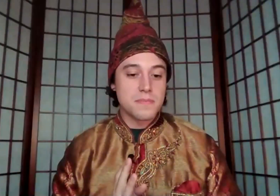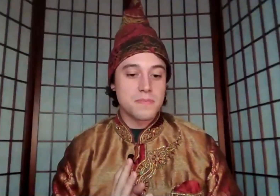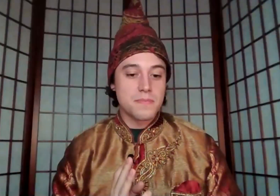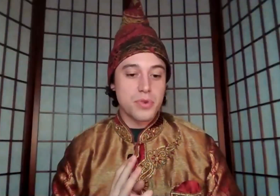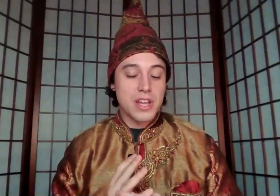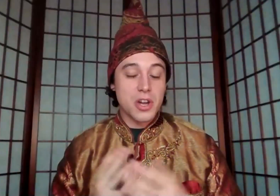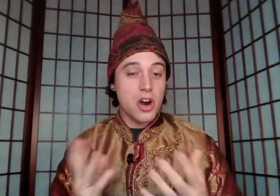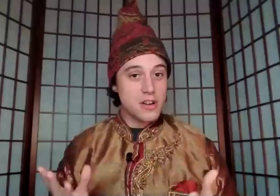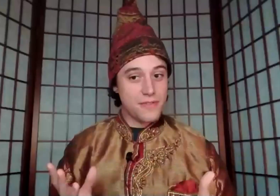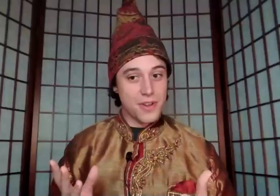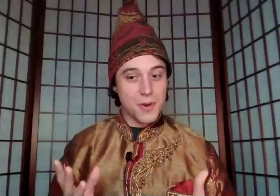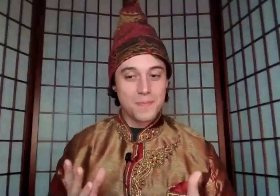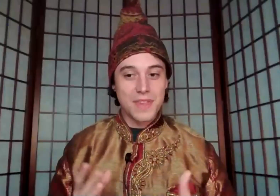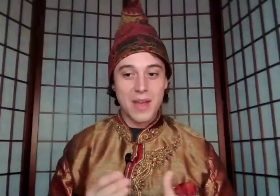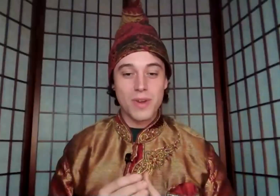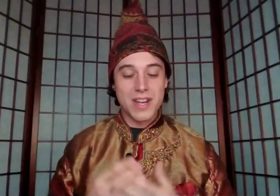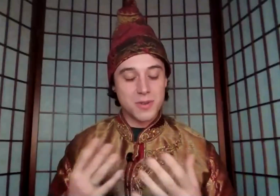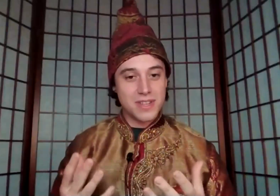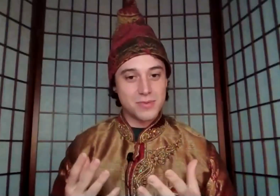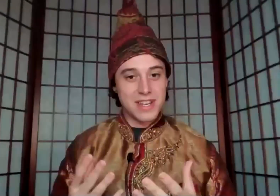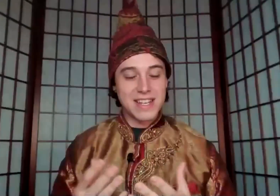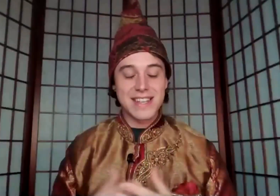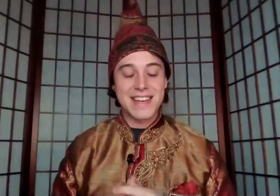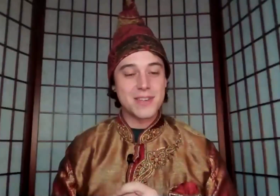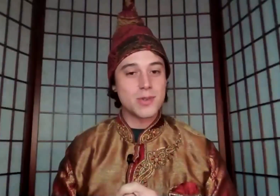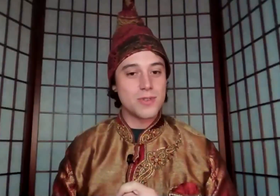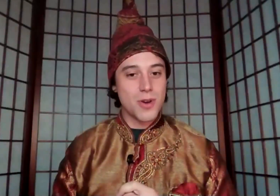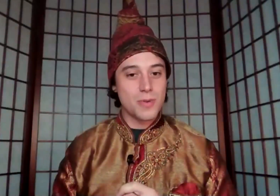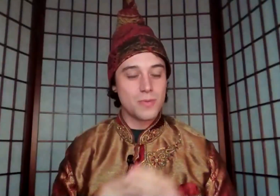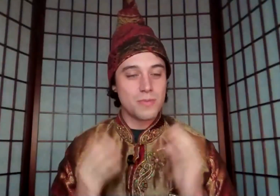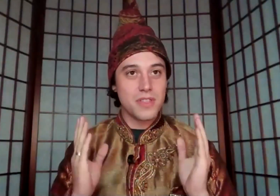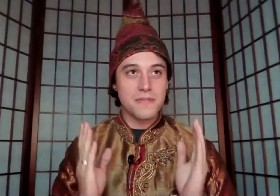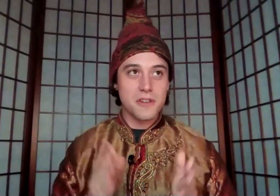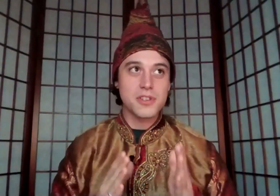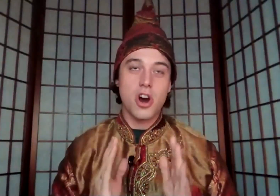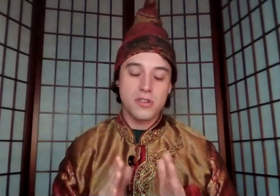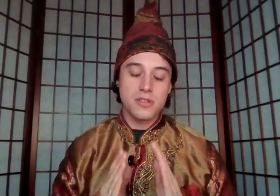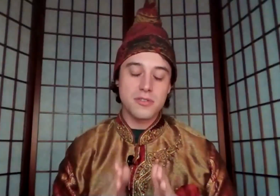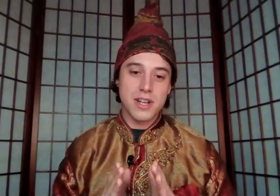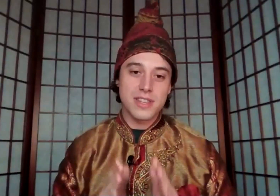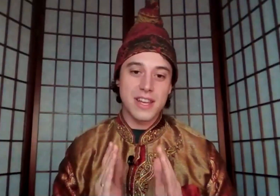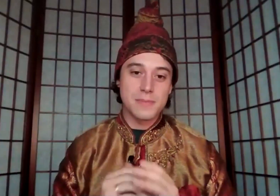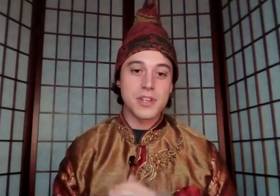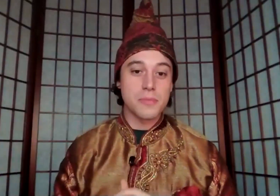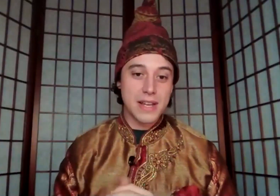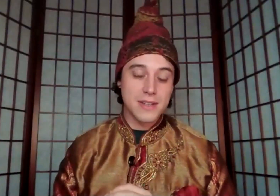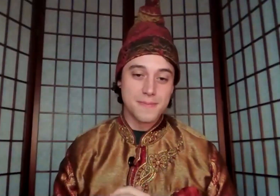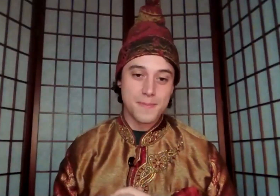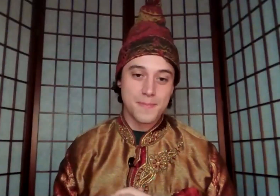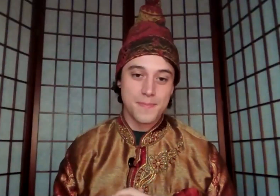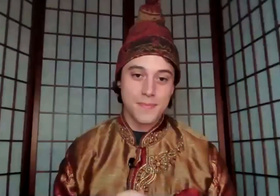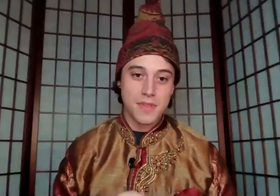called to bring in a card for you. And when I do these readings, I need to know the first cardinal direction that comes to your